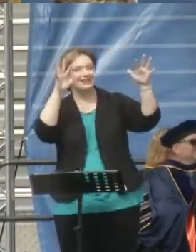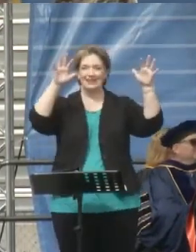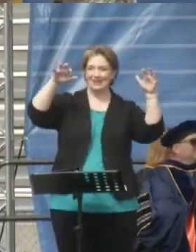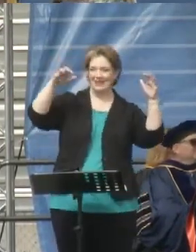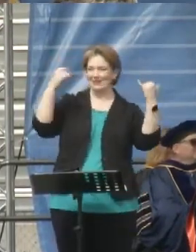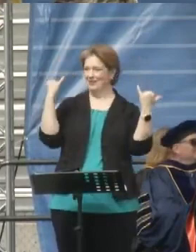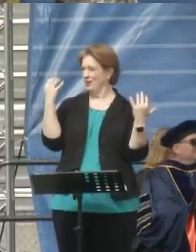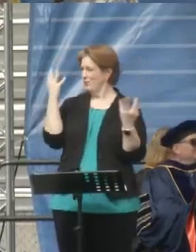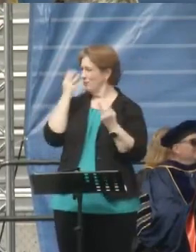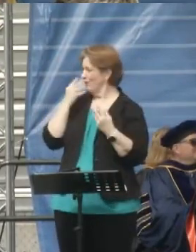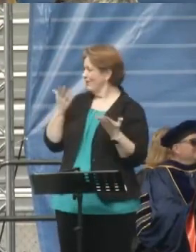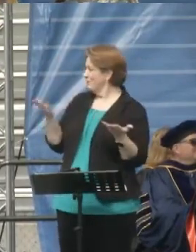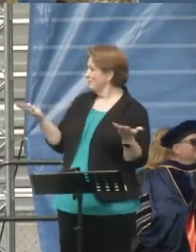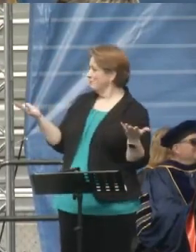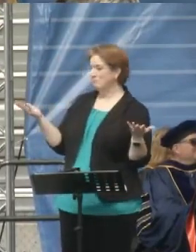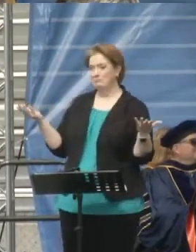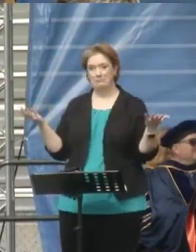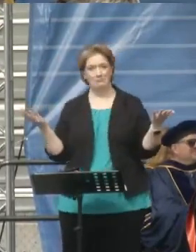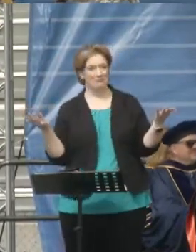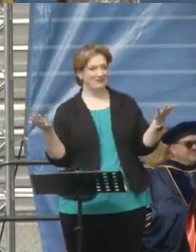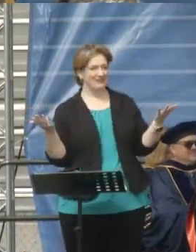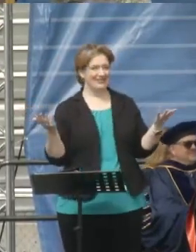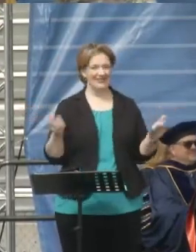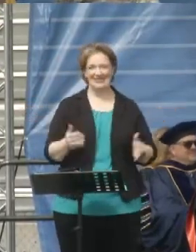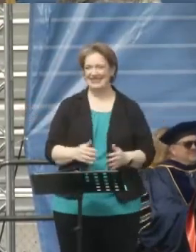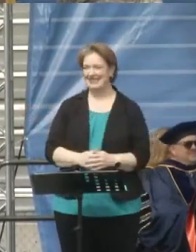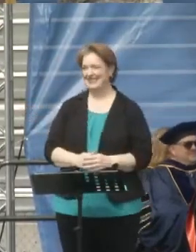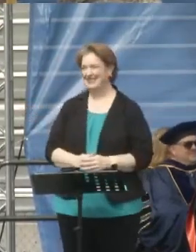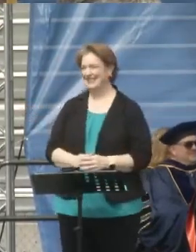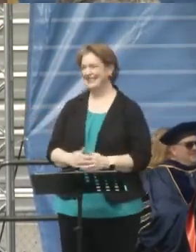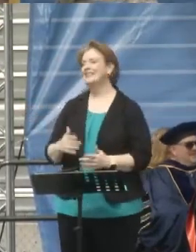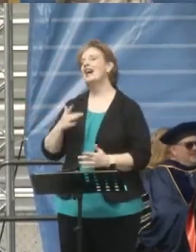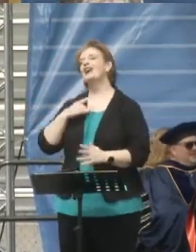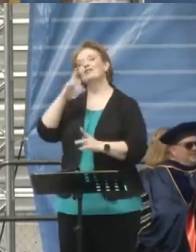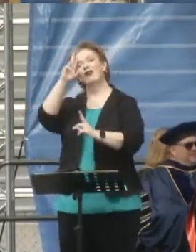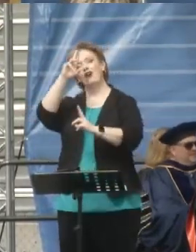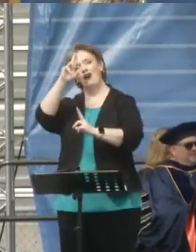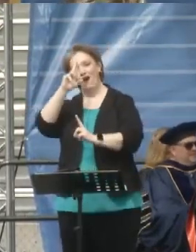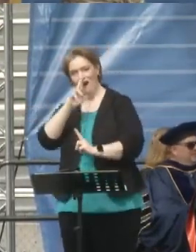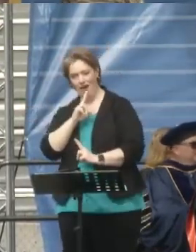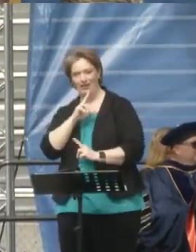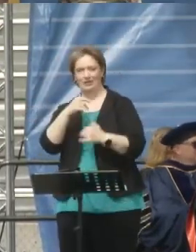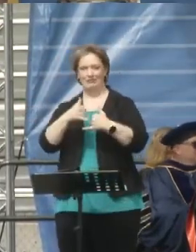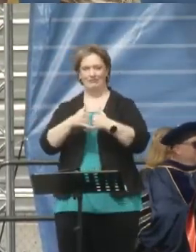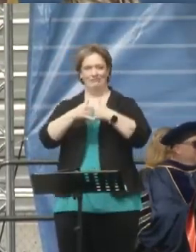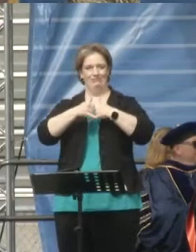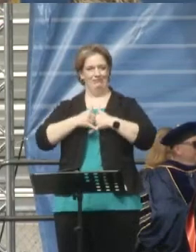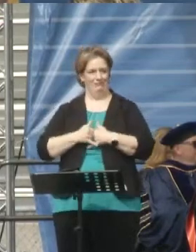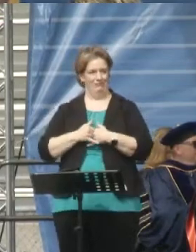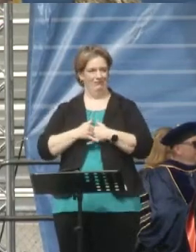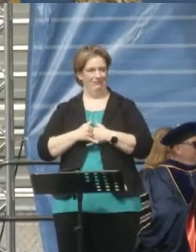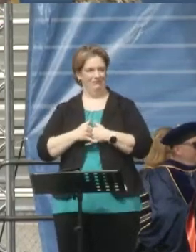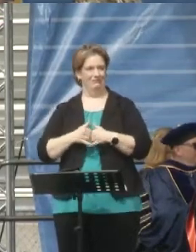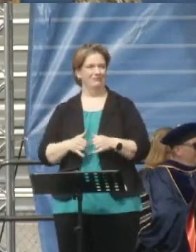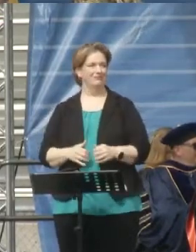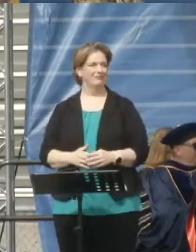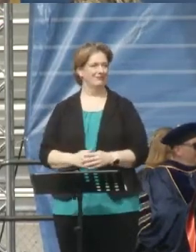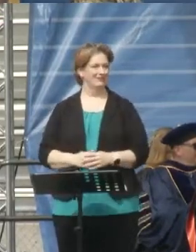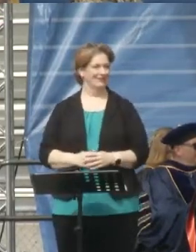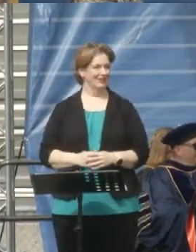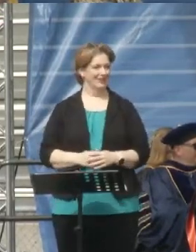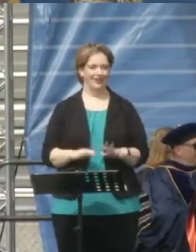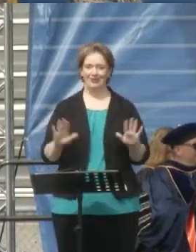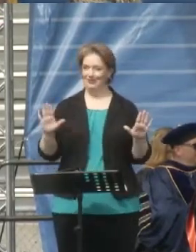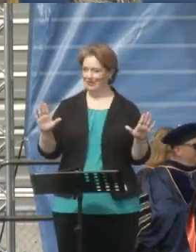beautiful at this time. And I'm deeply honored to receive this honorary degree. Now I can